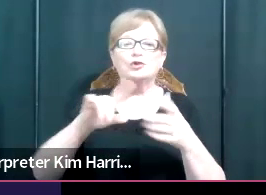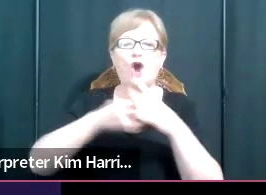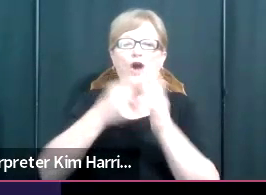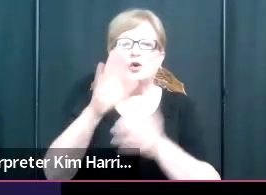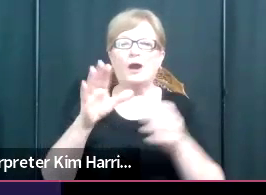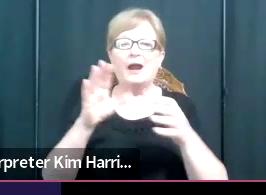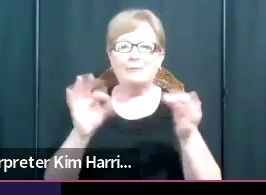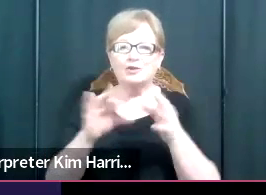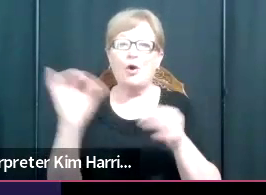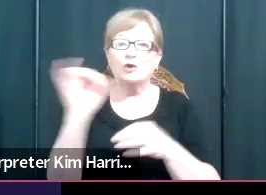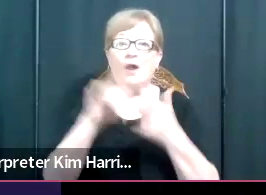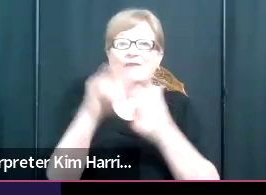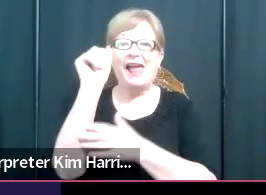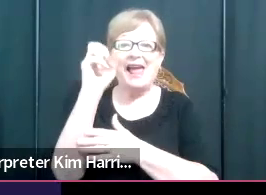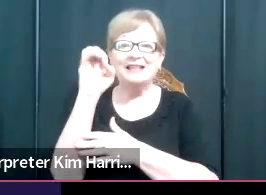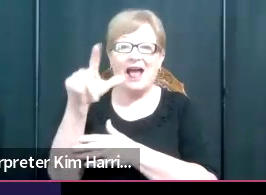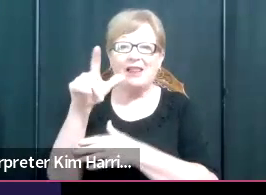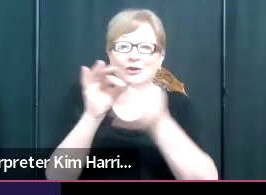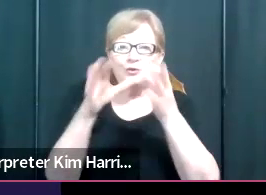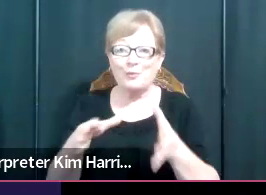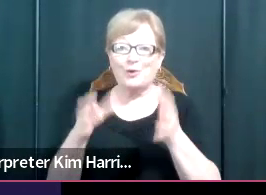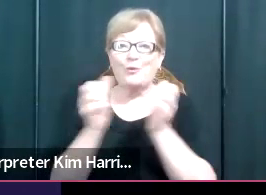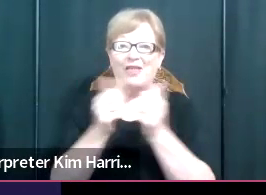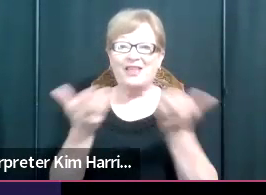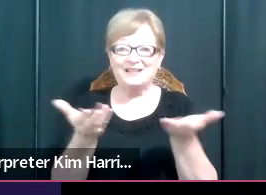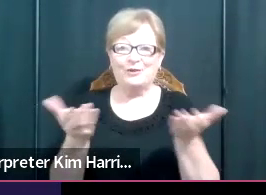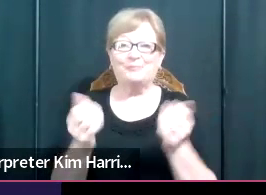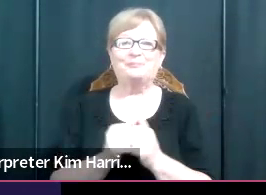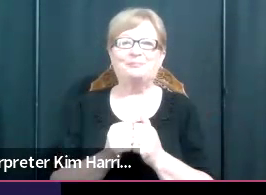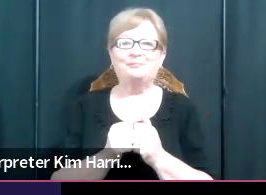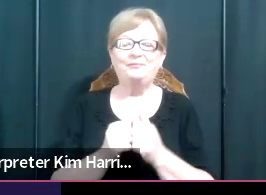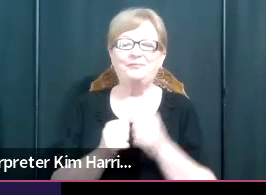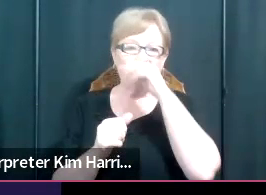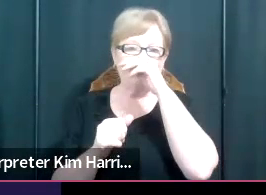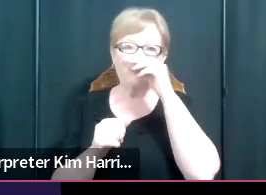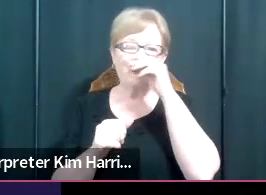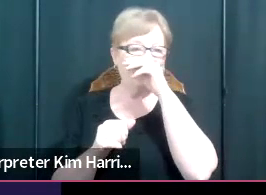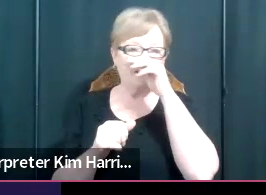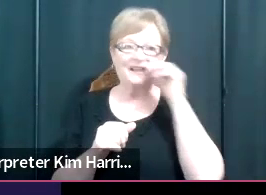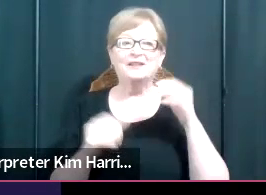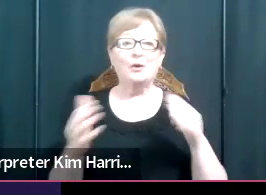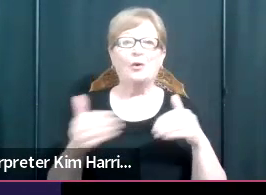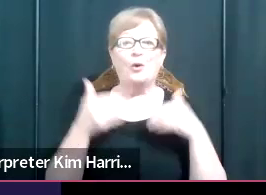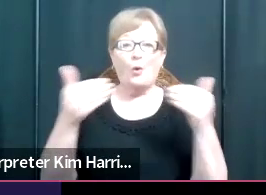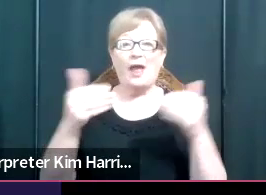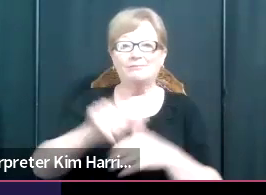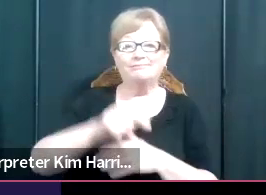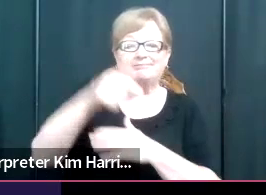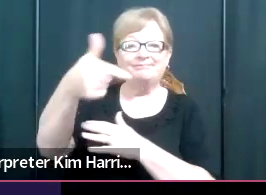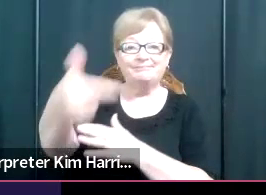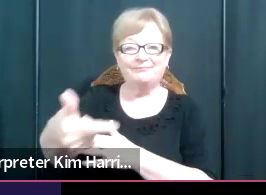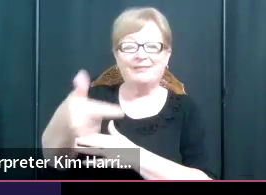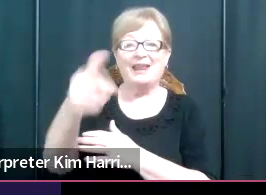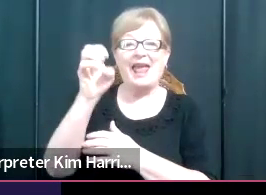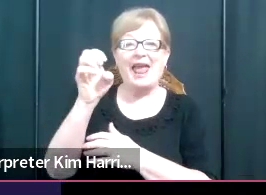we also have an ASL interpreter with us. With that, I will turn this over to